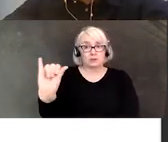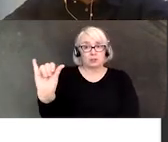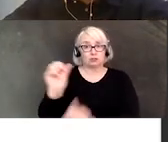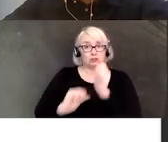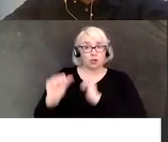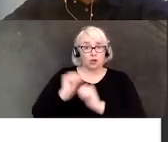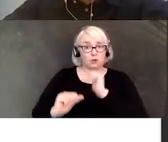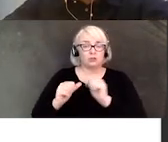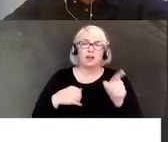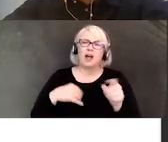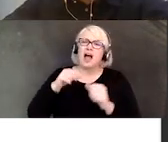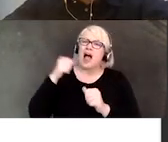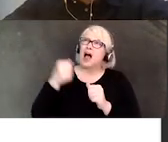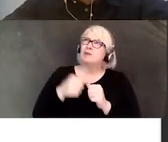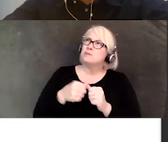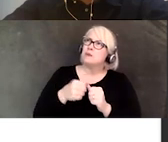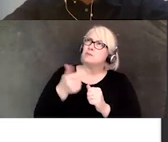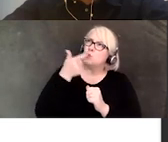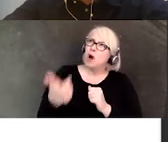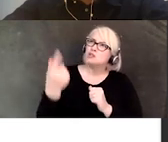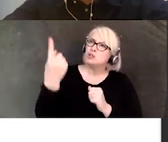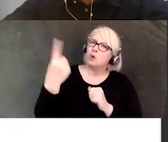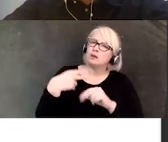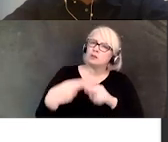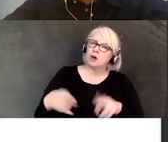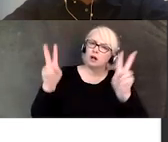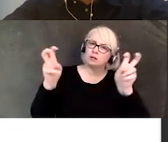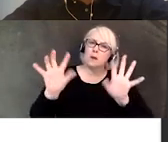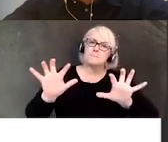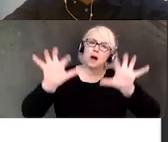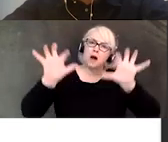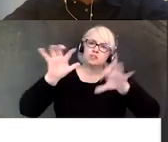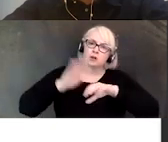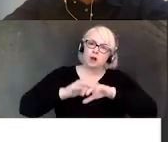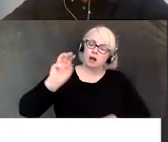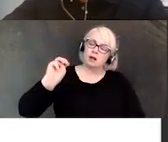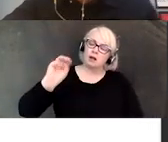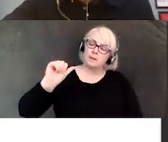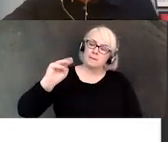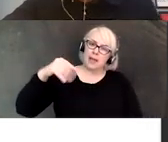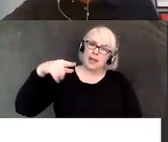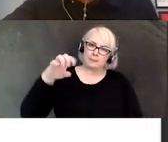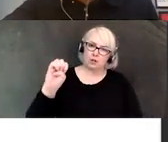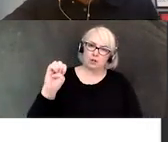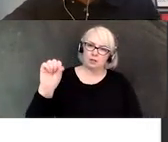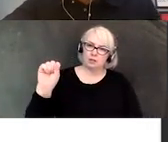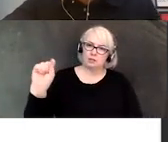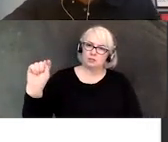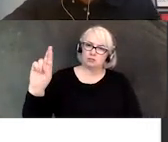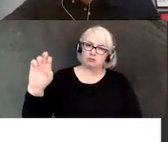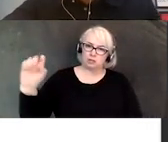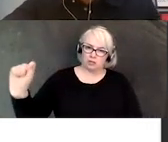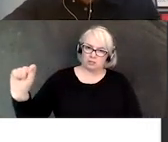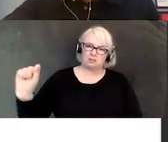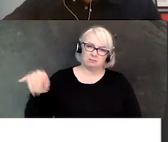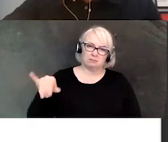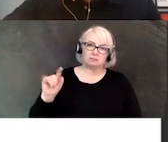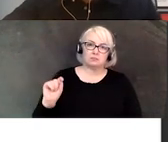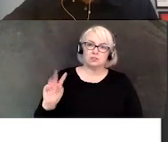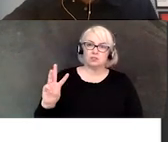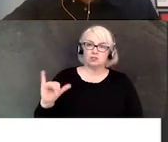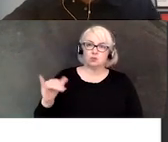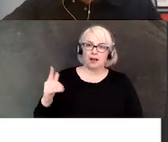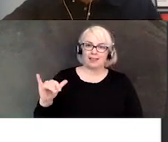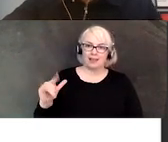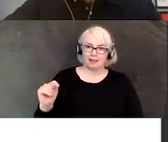what's that one? Monster on Maple Street. Um, and I don't think I revisit, I mean, a lot of it is for